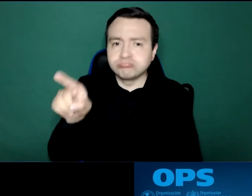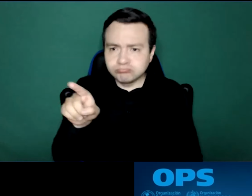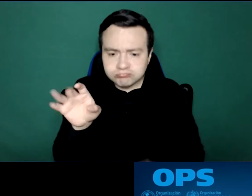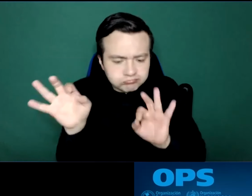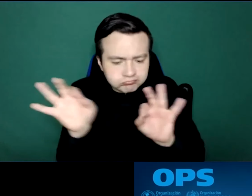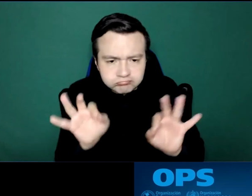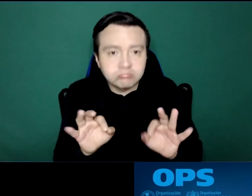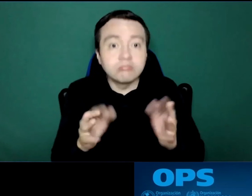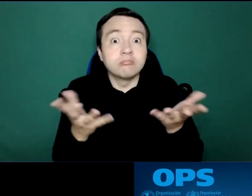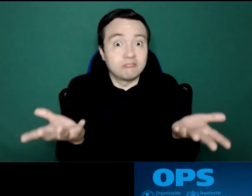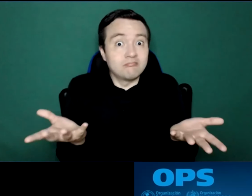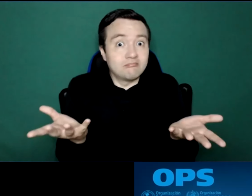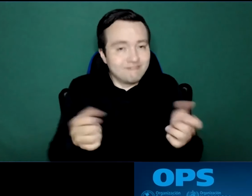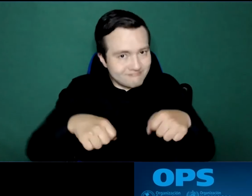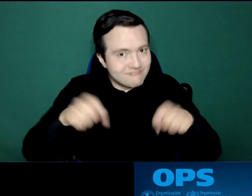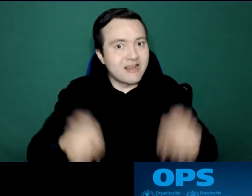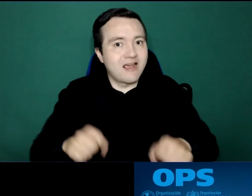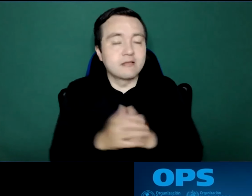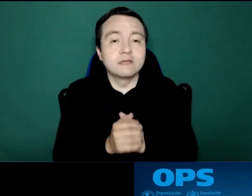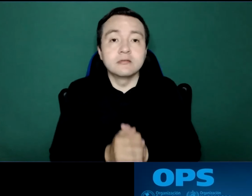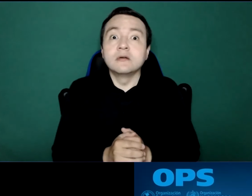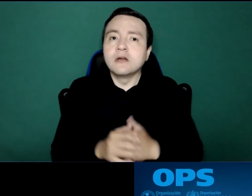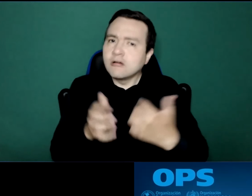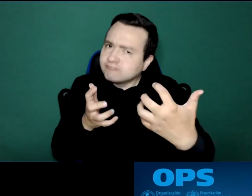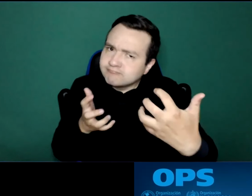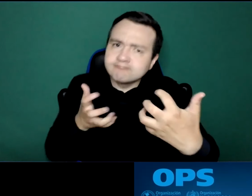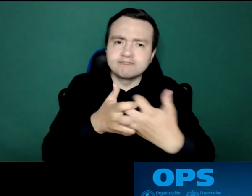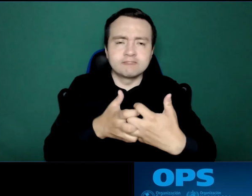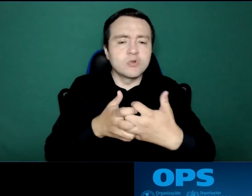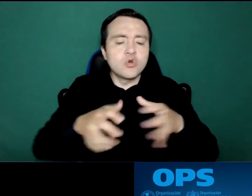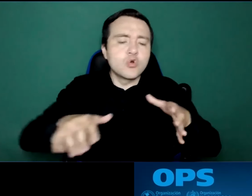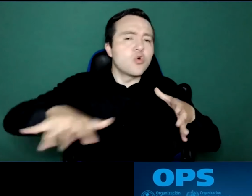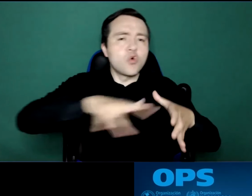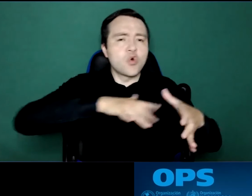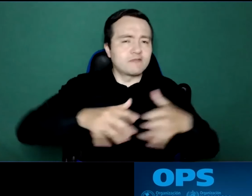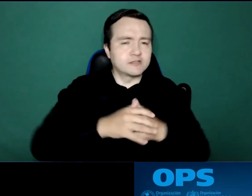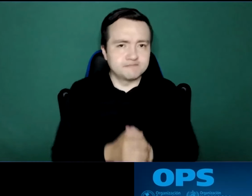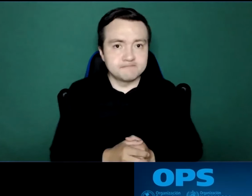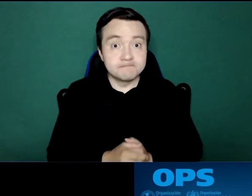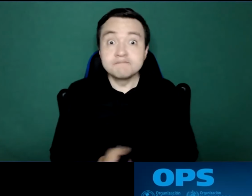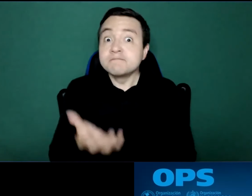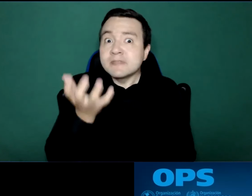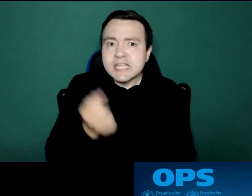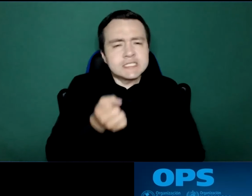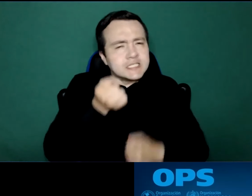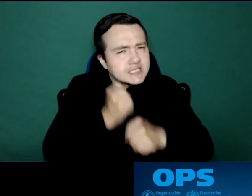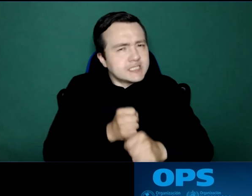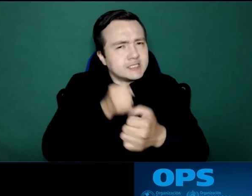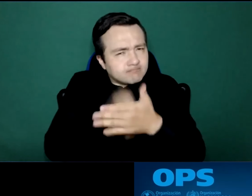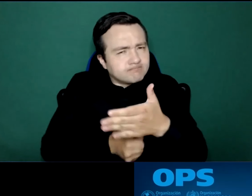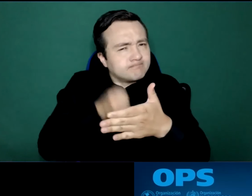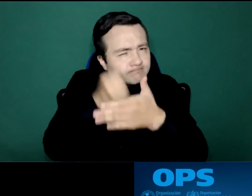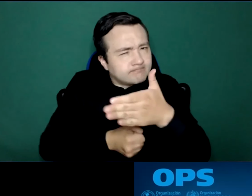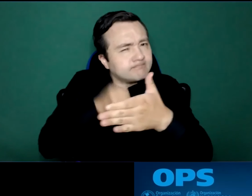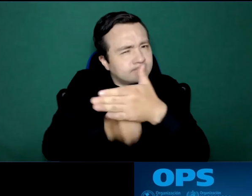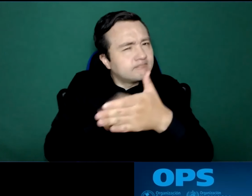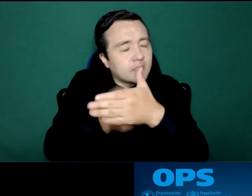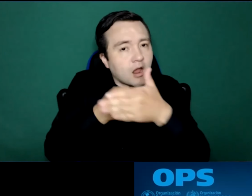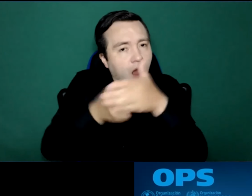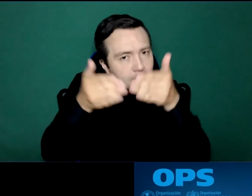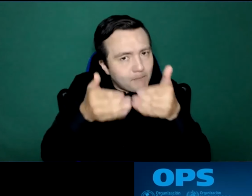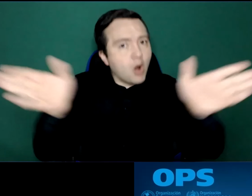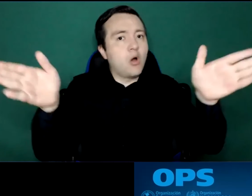health. But all efforts to transform health systems in the region to a new model of